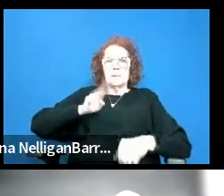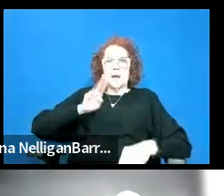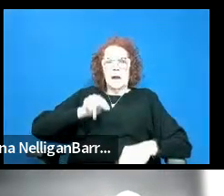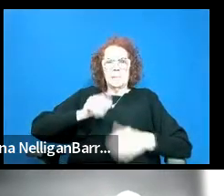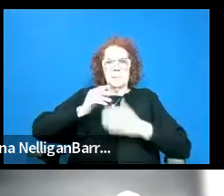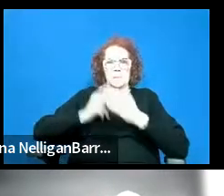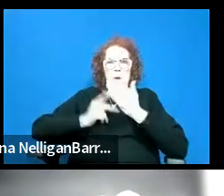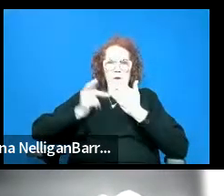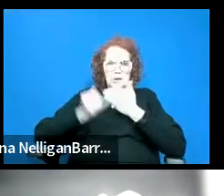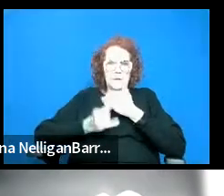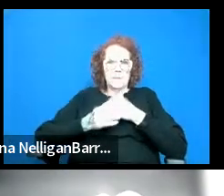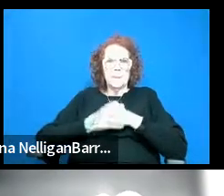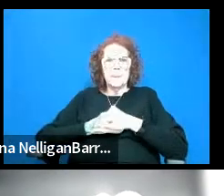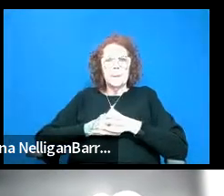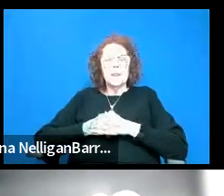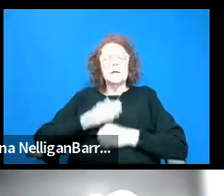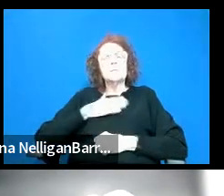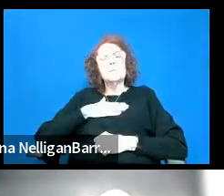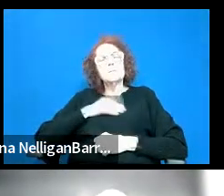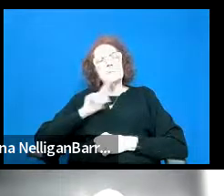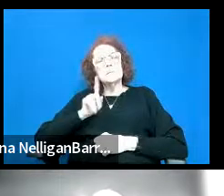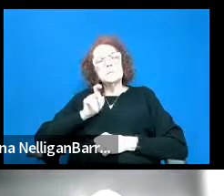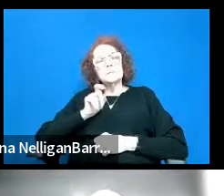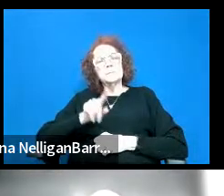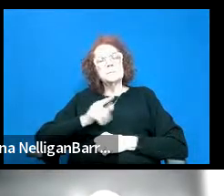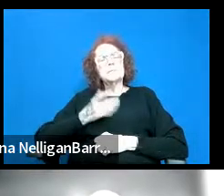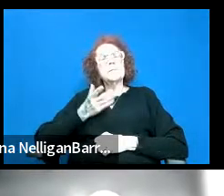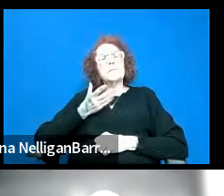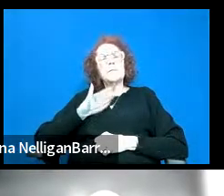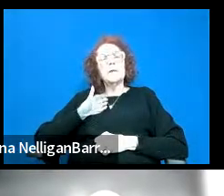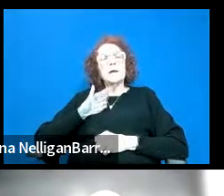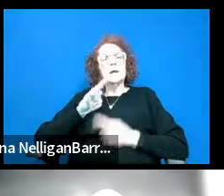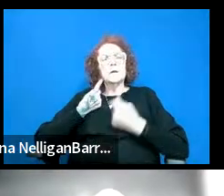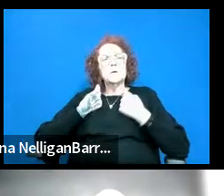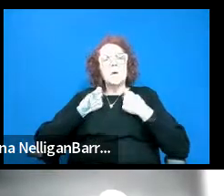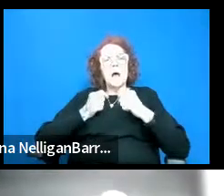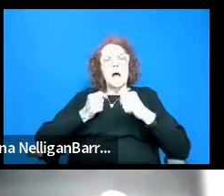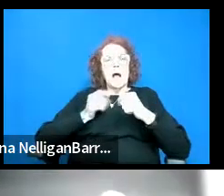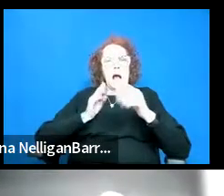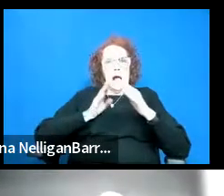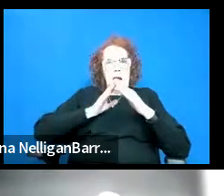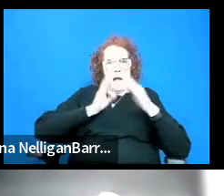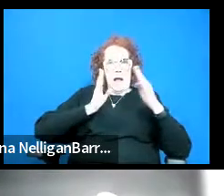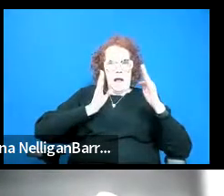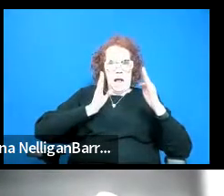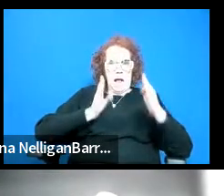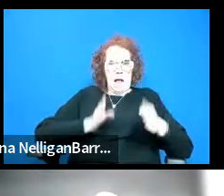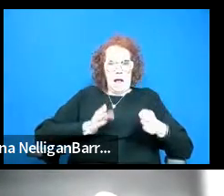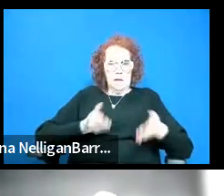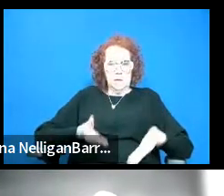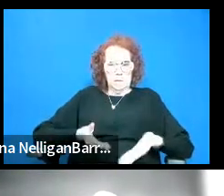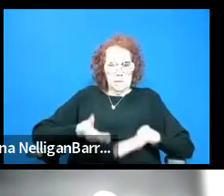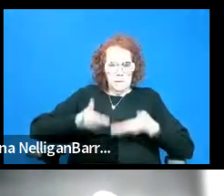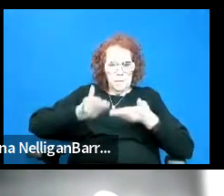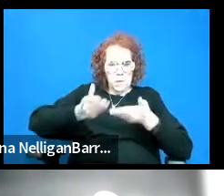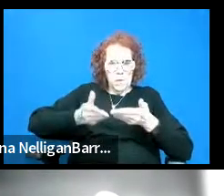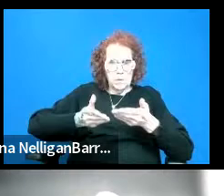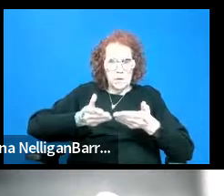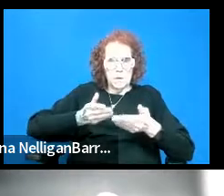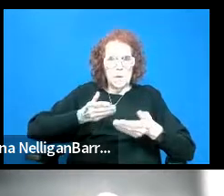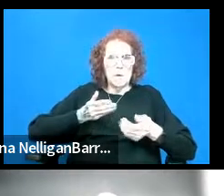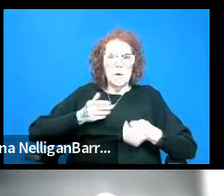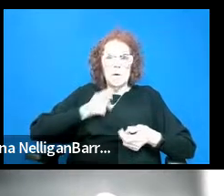what is our strategy to hold poor housing providers more accountable to providing safe housing and making repairs in a timely manner?